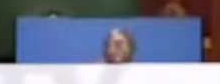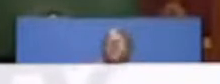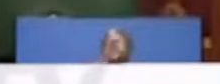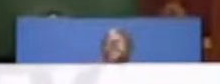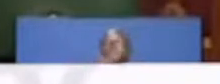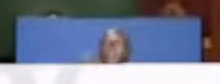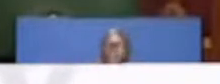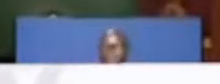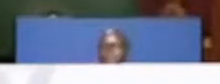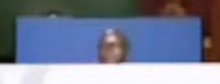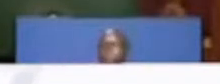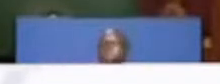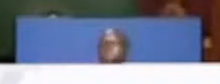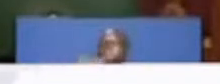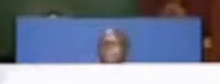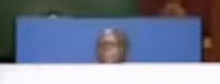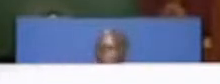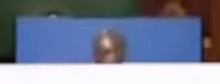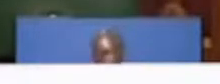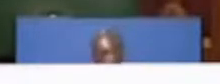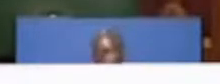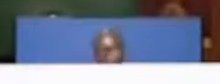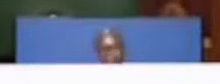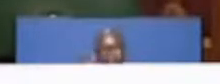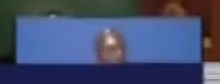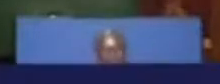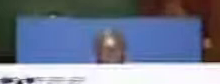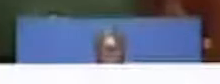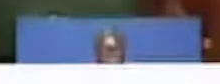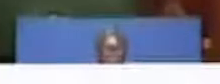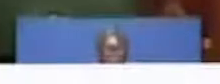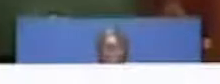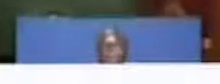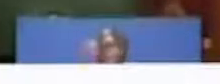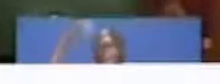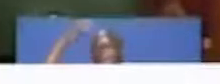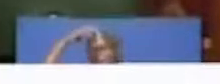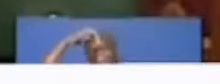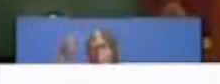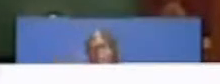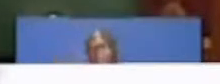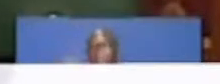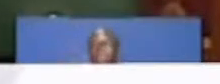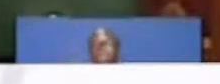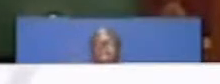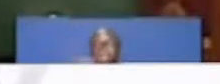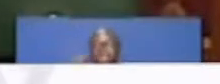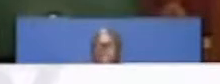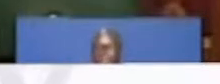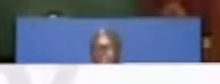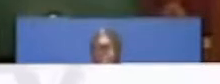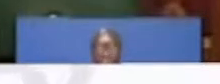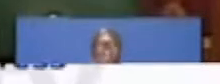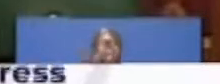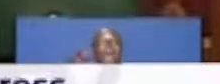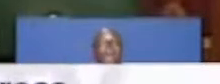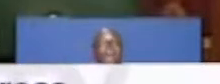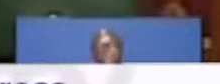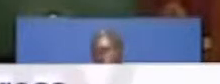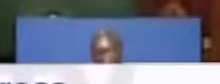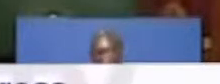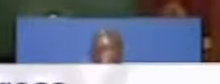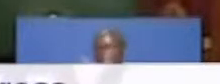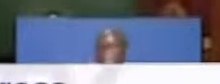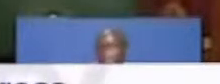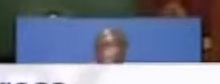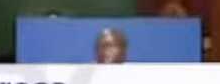miles. But the distance between Rotterdam and Lamu is only 6,000 nautical miles. If we were to